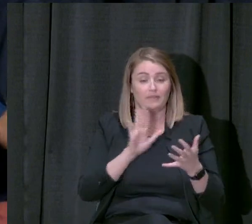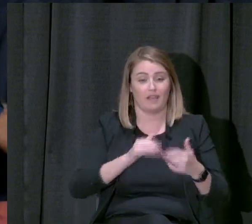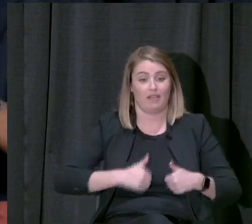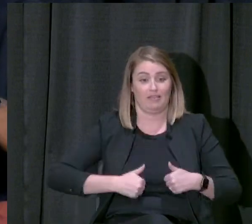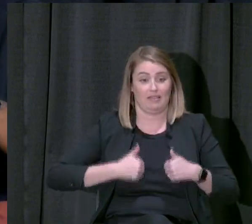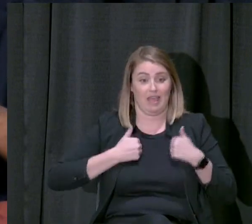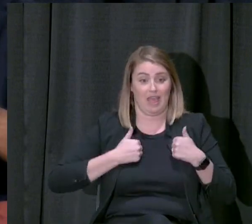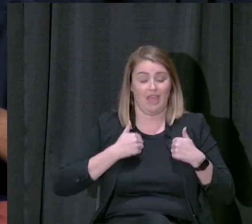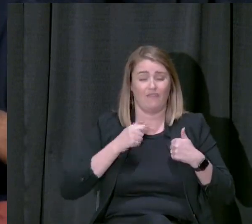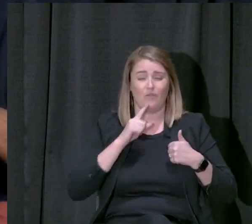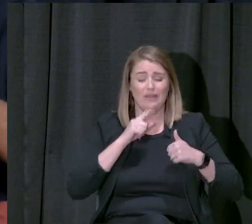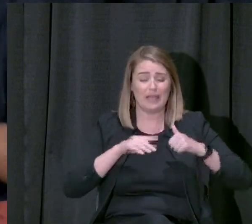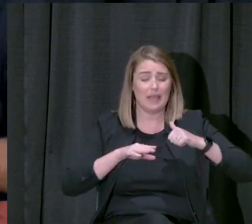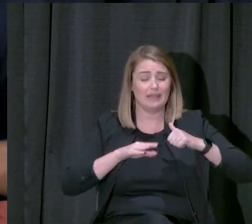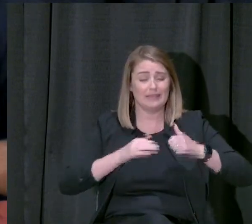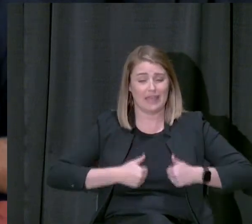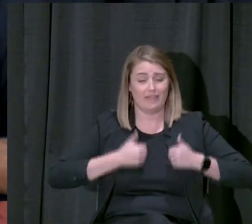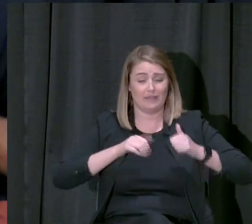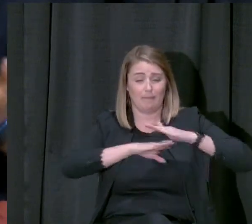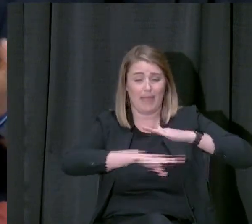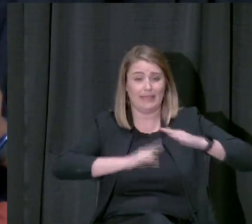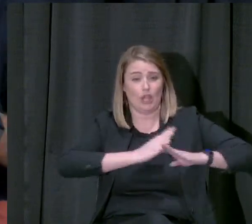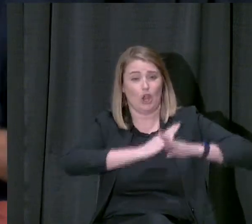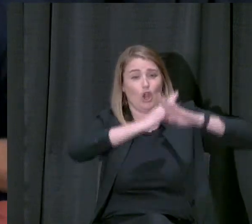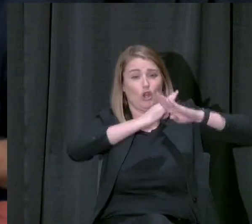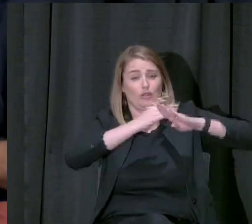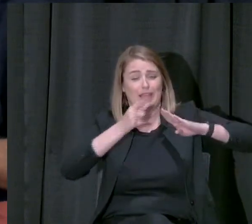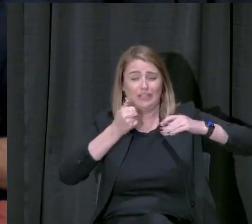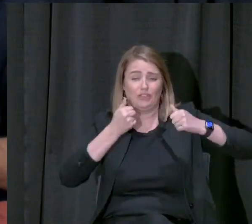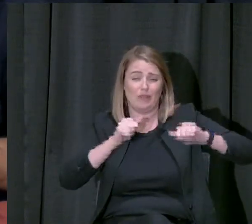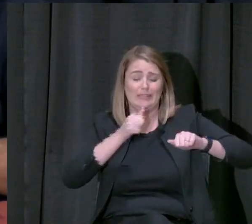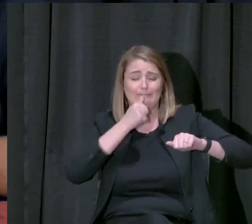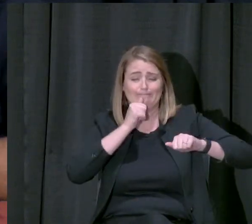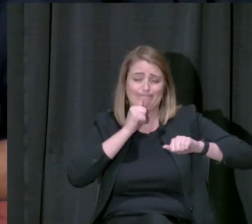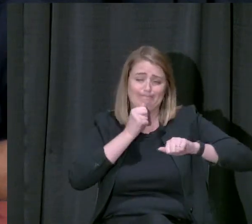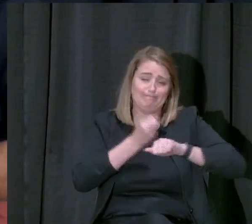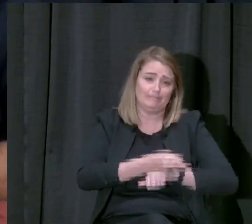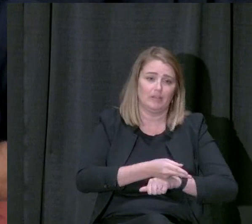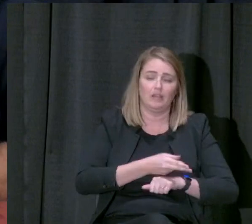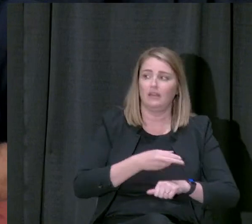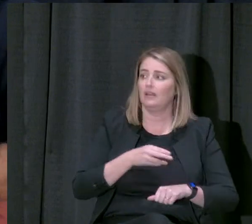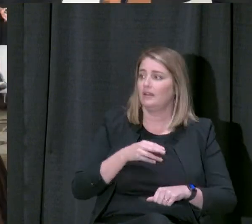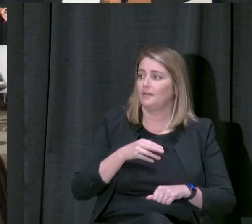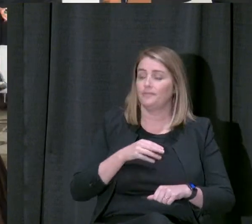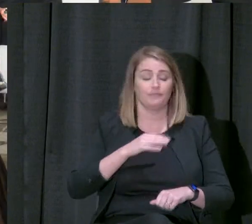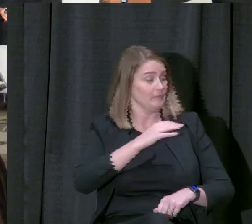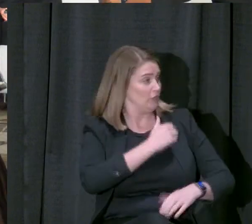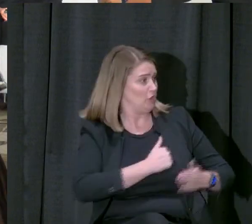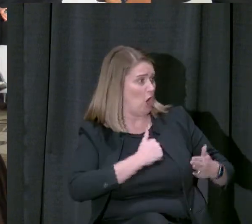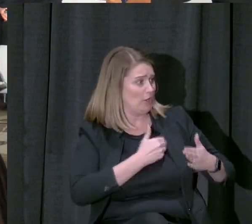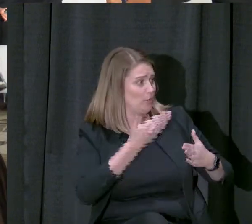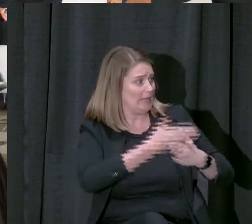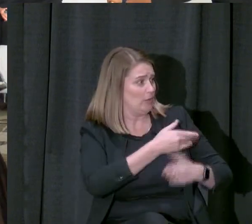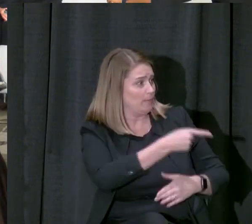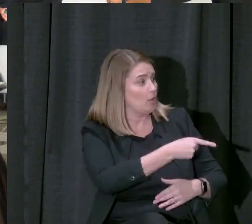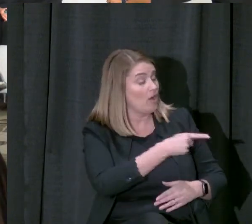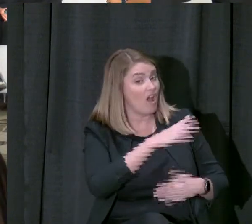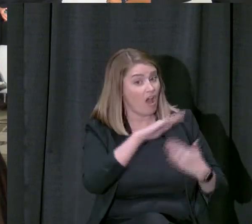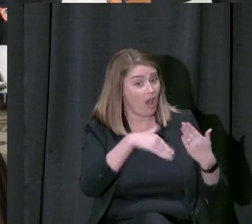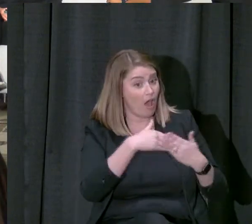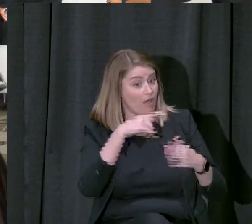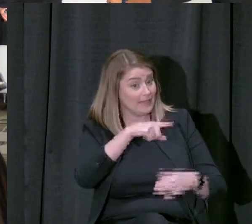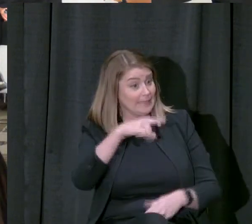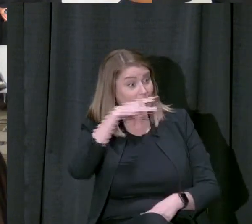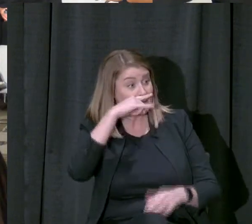most basic hurdles that sighted people take for granted. Because right? these are, I'm sorry to interrupt, these are all kids